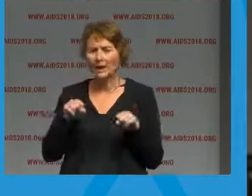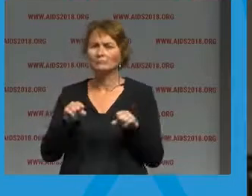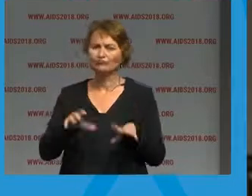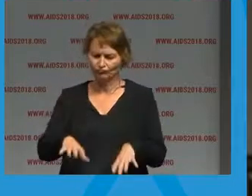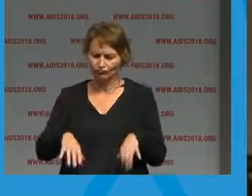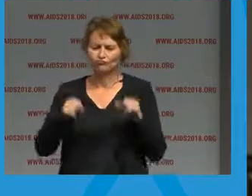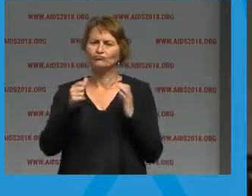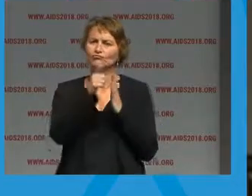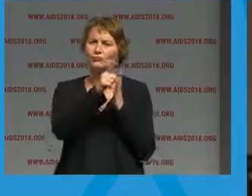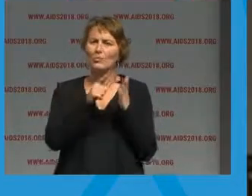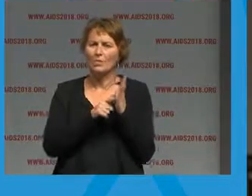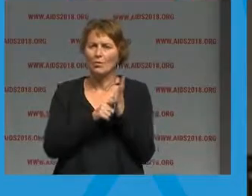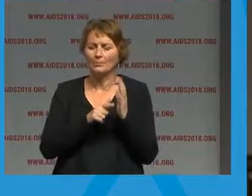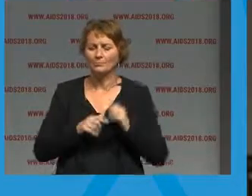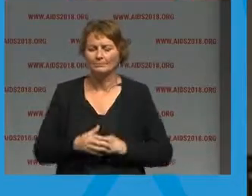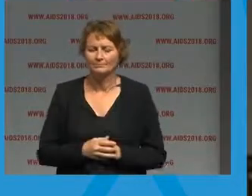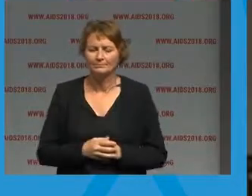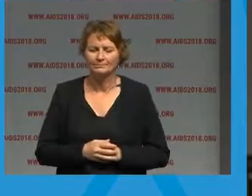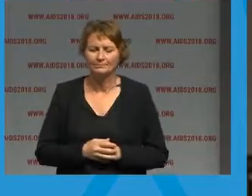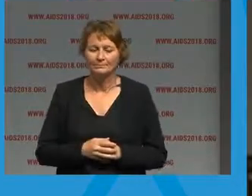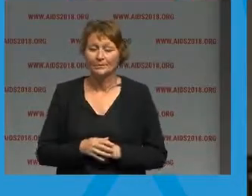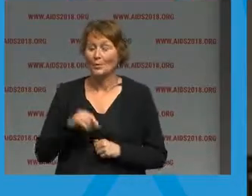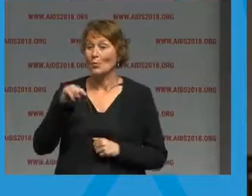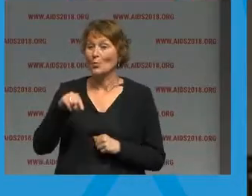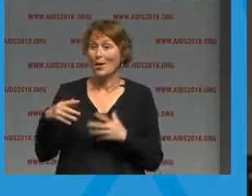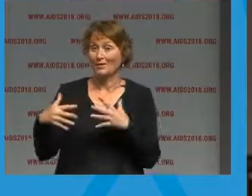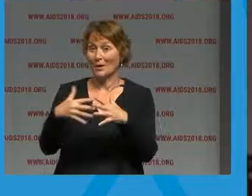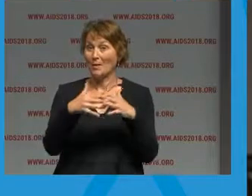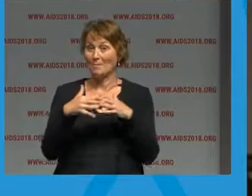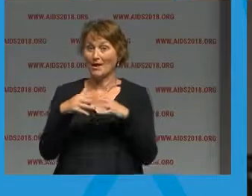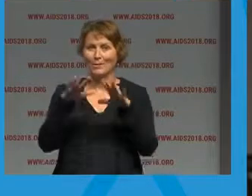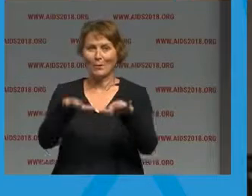parliamentarians in history is here today, Barbara Lee,